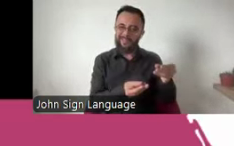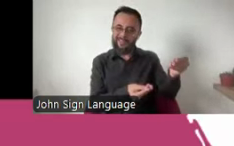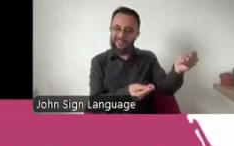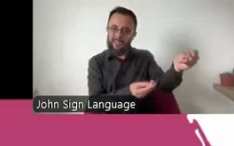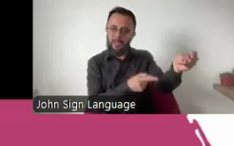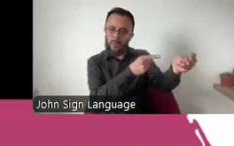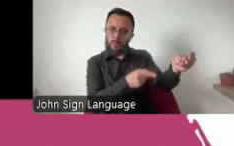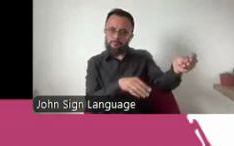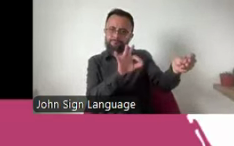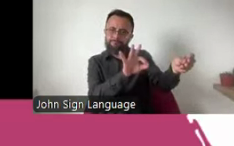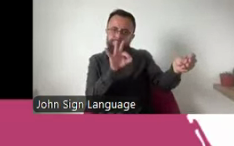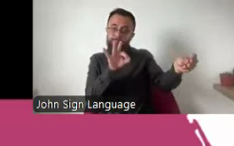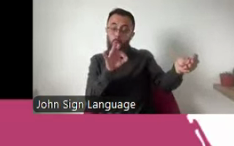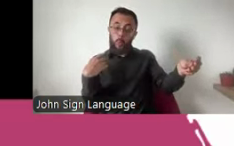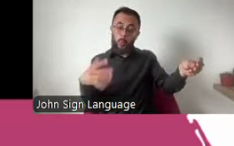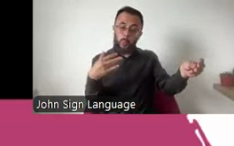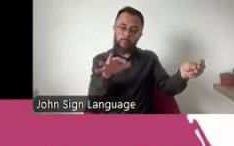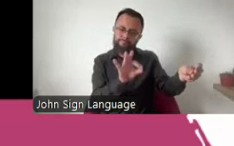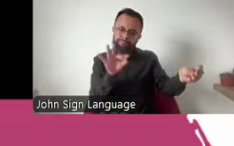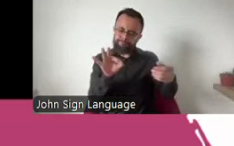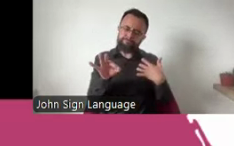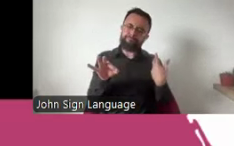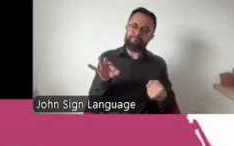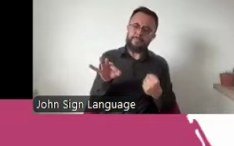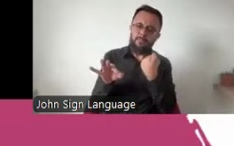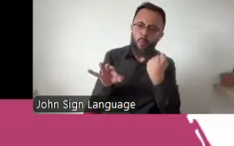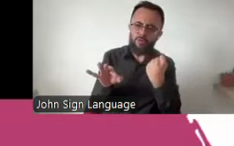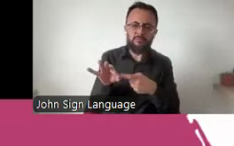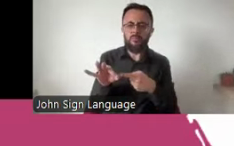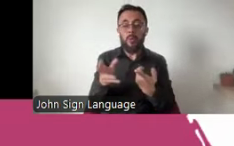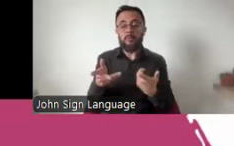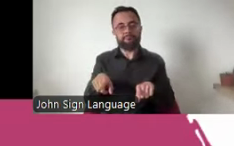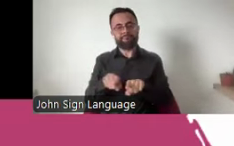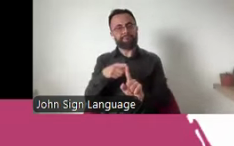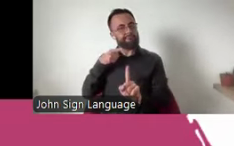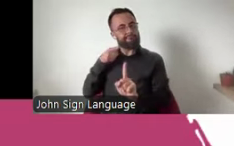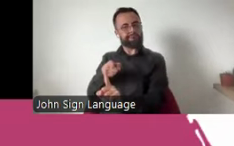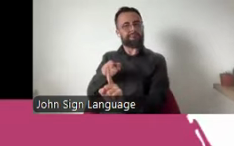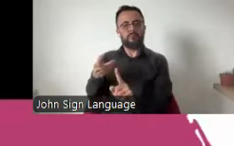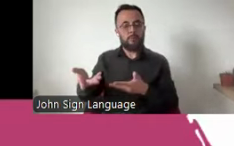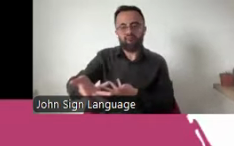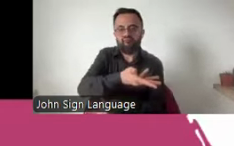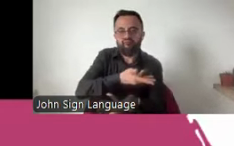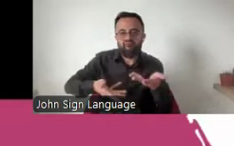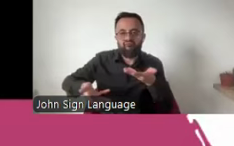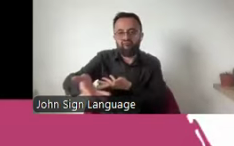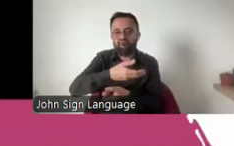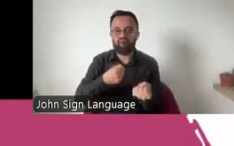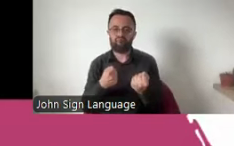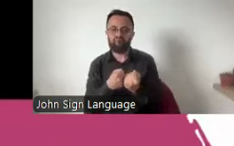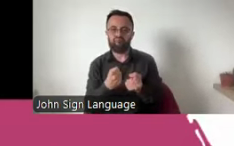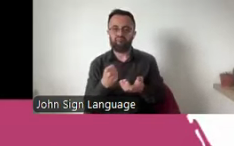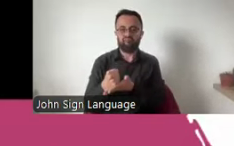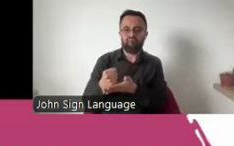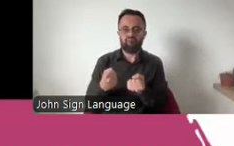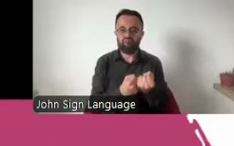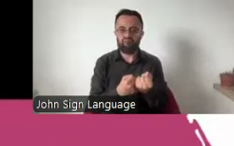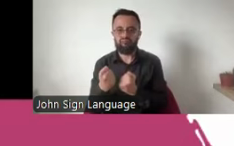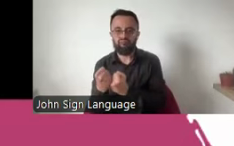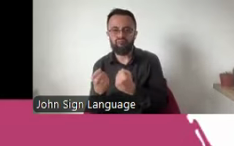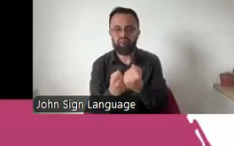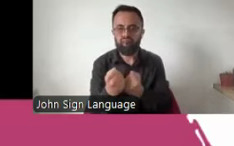ministries of health are not alone. It's very much going on a journey together, still led by the Ministry of Health to see